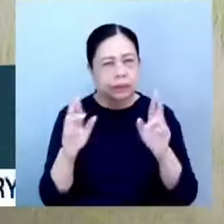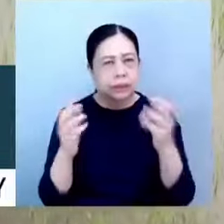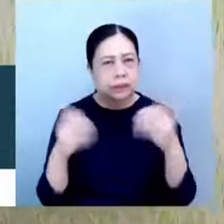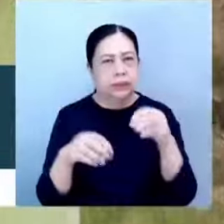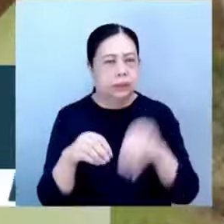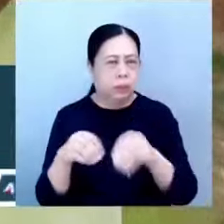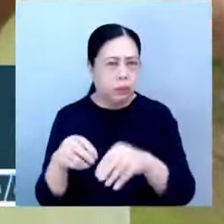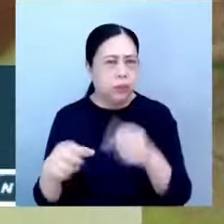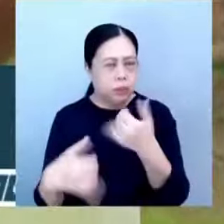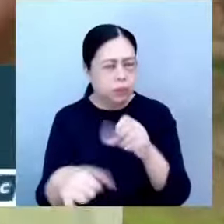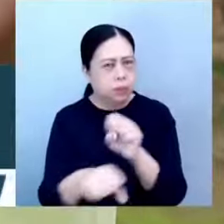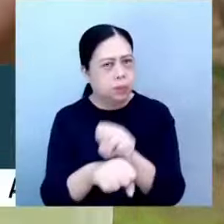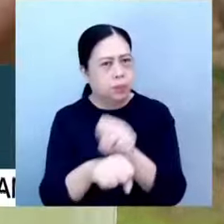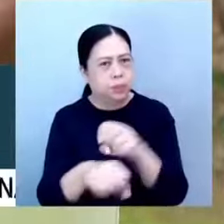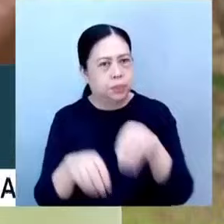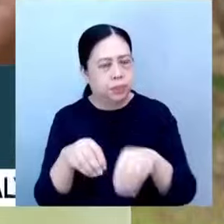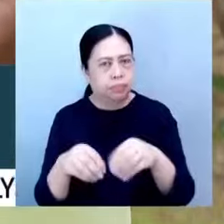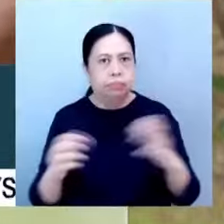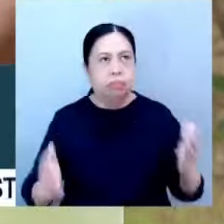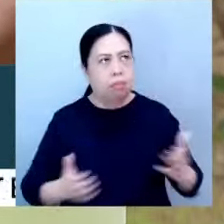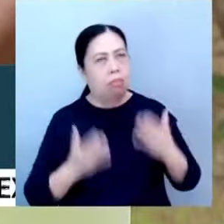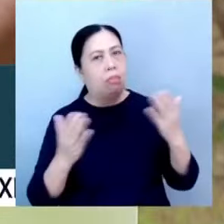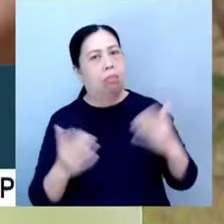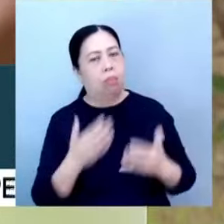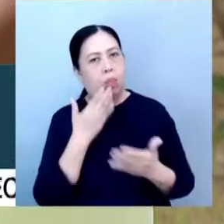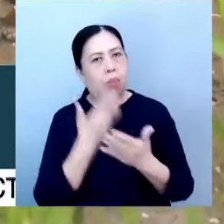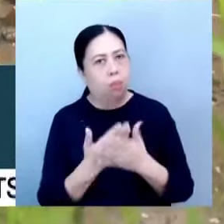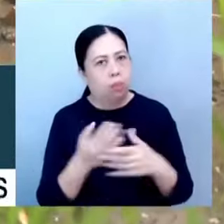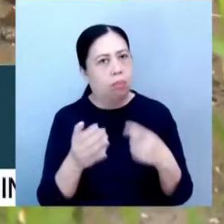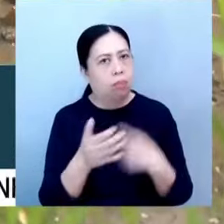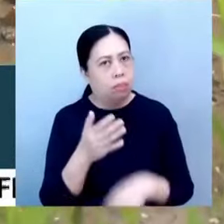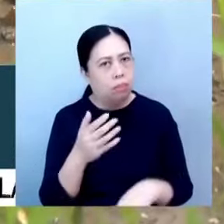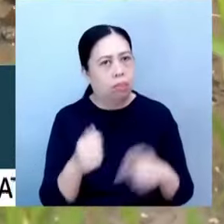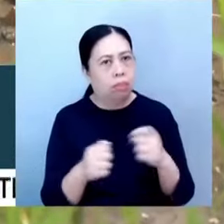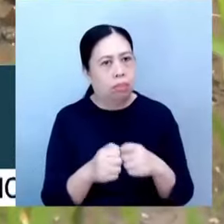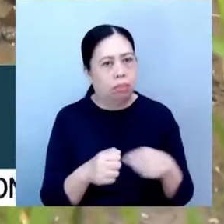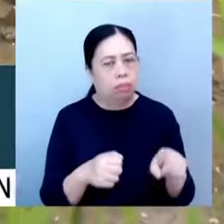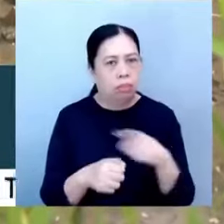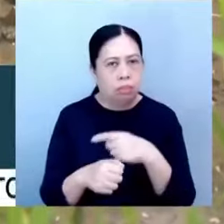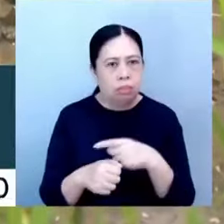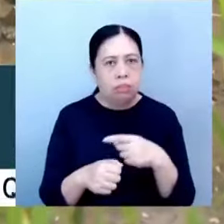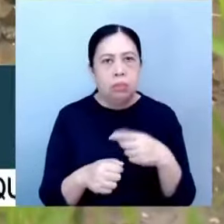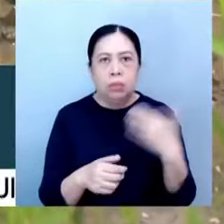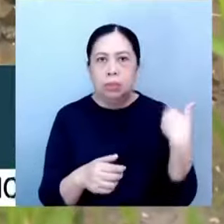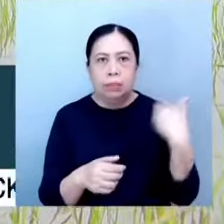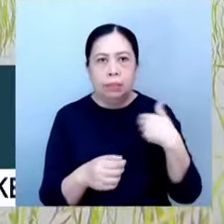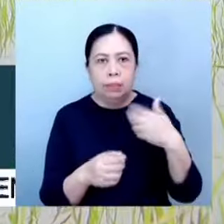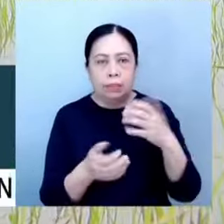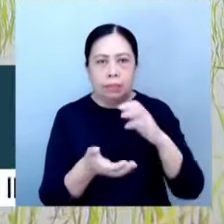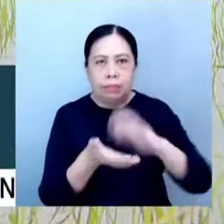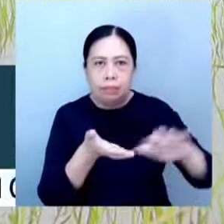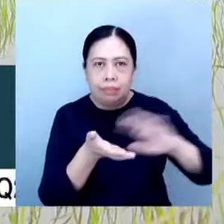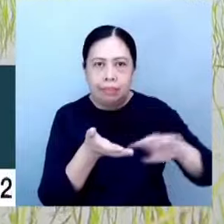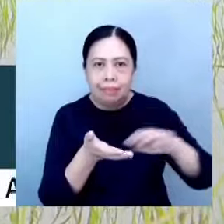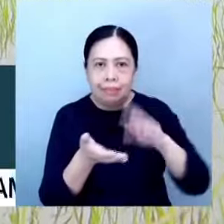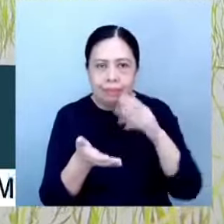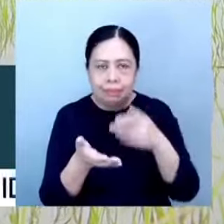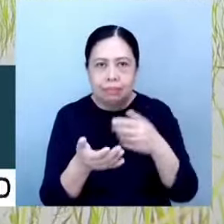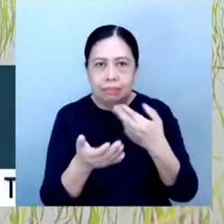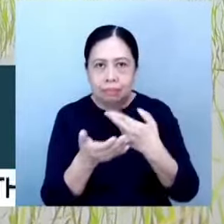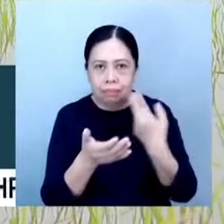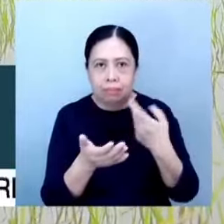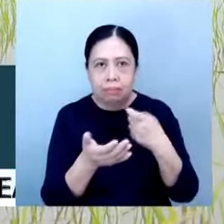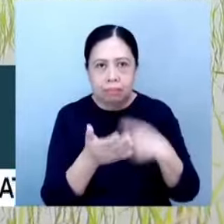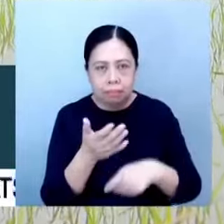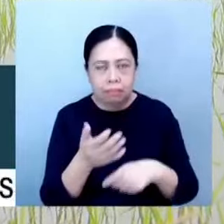rice. They were motivated by the good price of palay or unhusked rice last planting season and the promise of enough